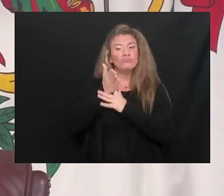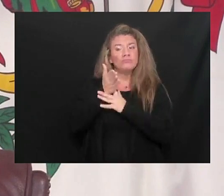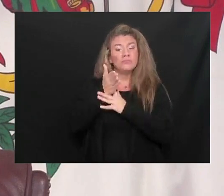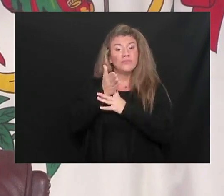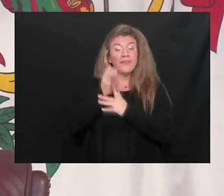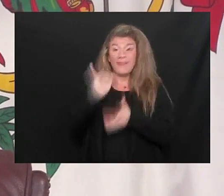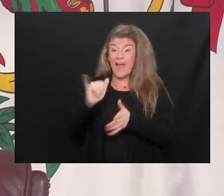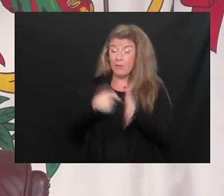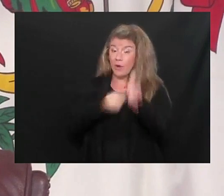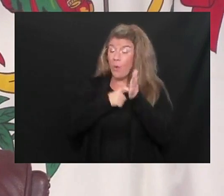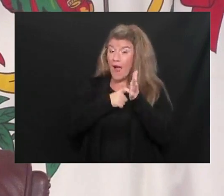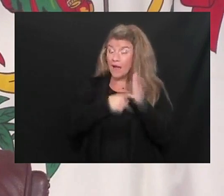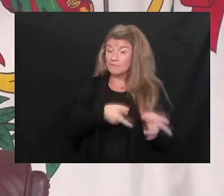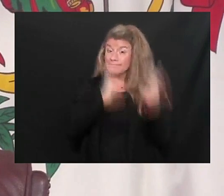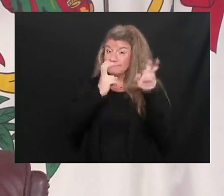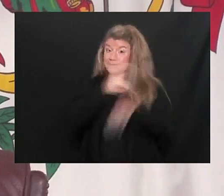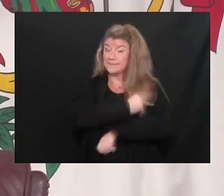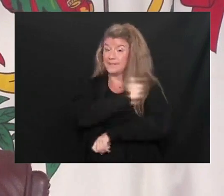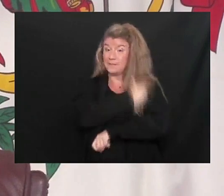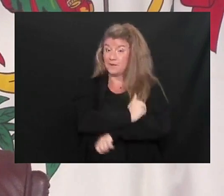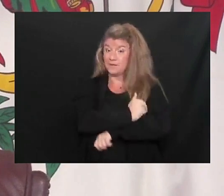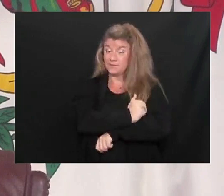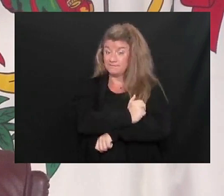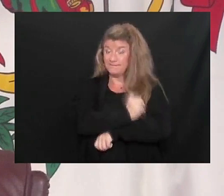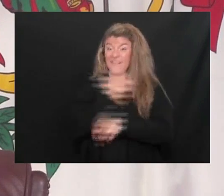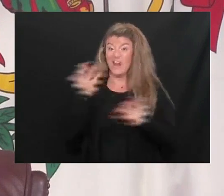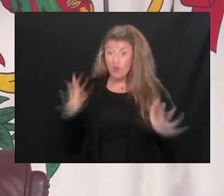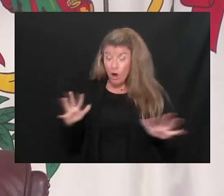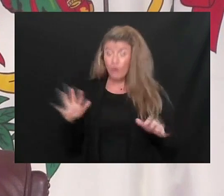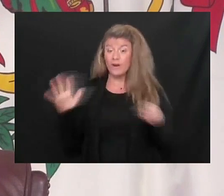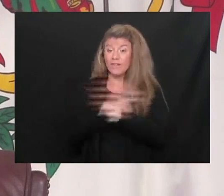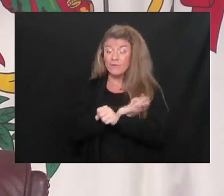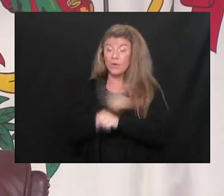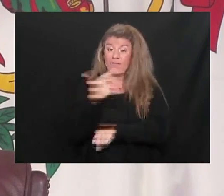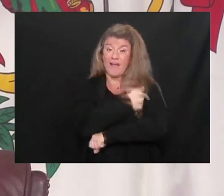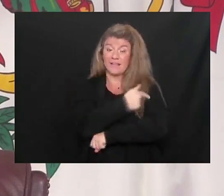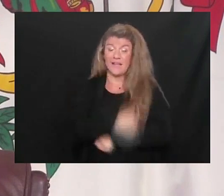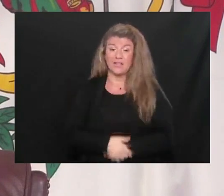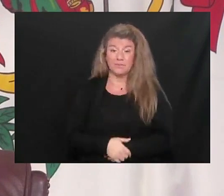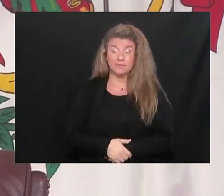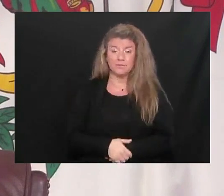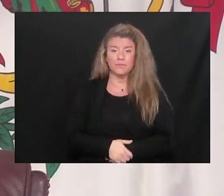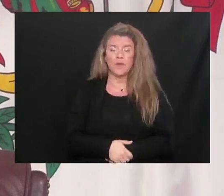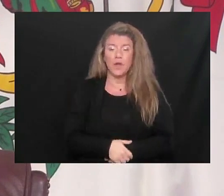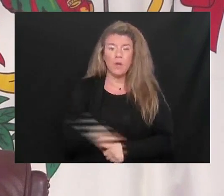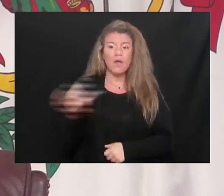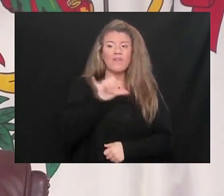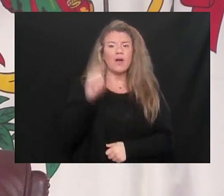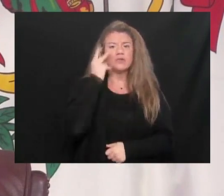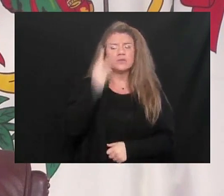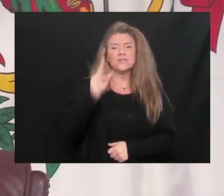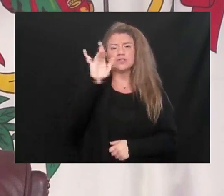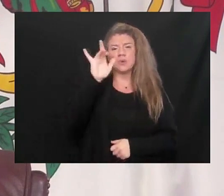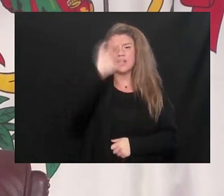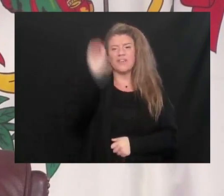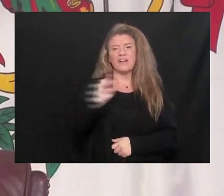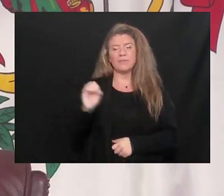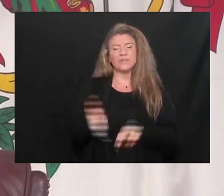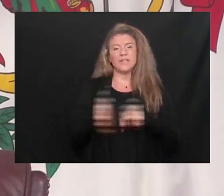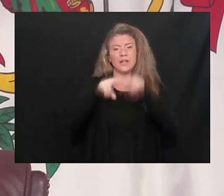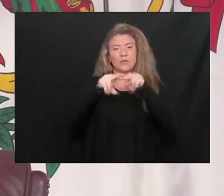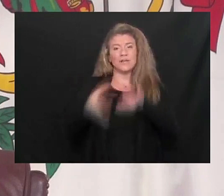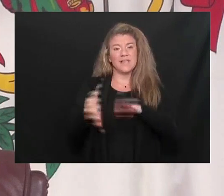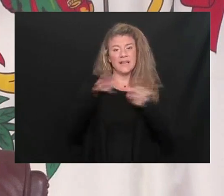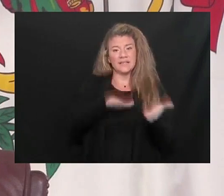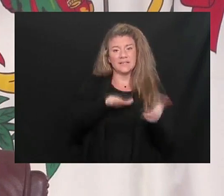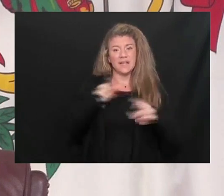hospitalization for people that are fully vaccinated. We have also seen a 25% increase in deaths